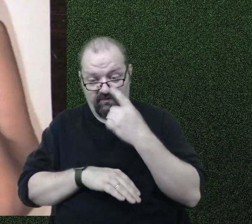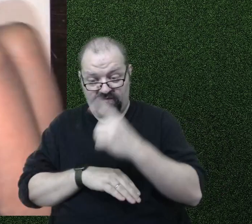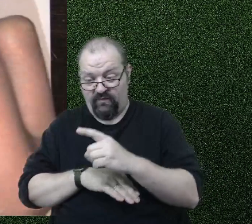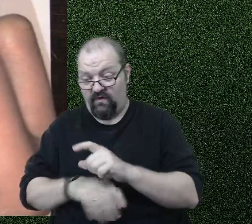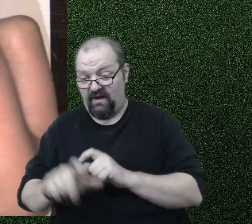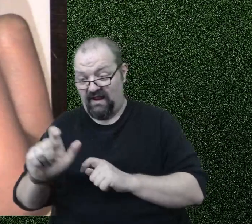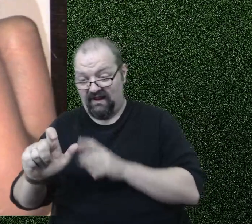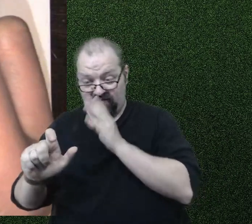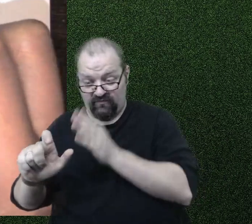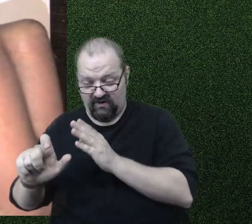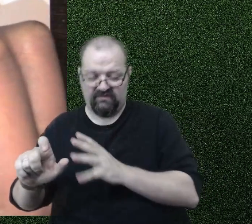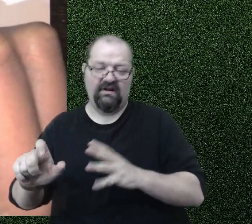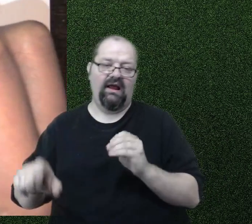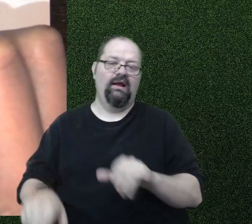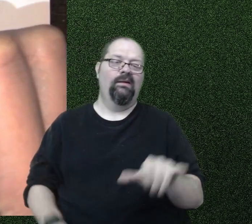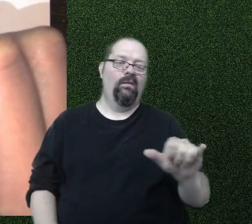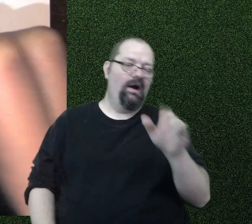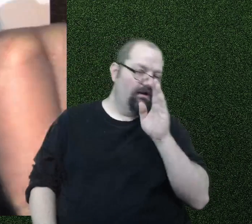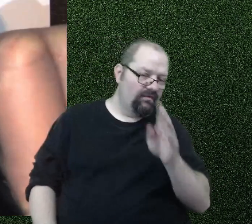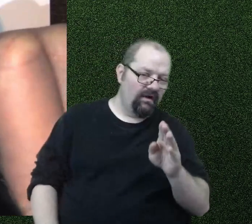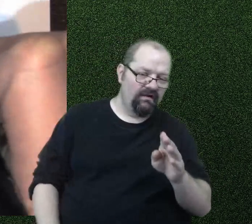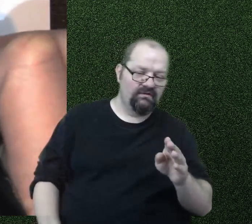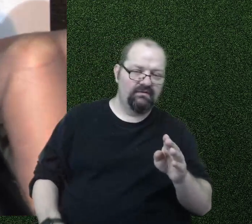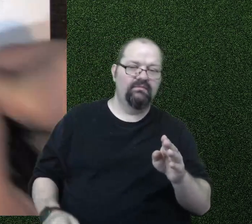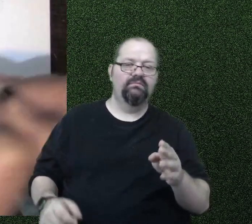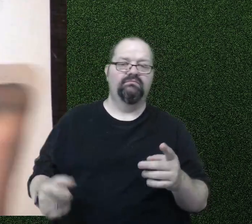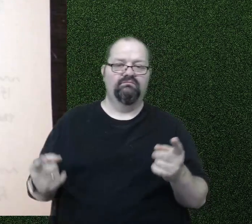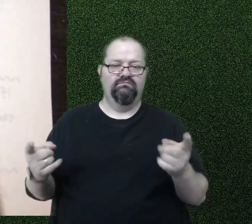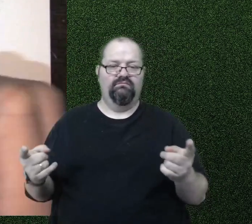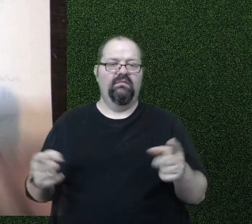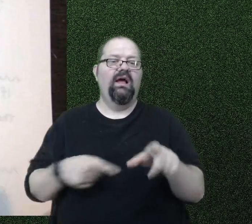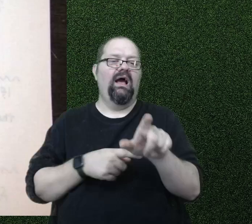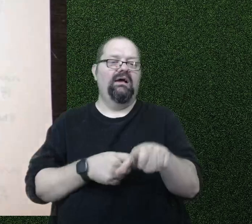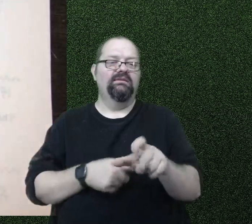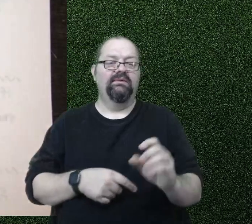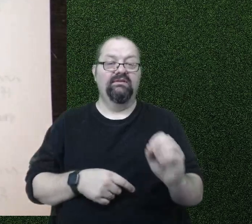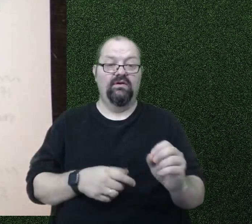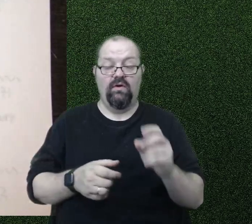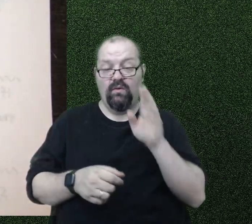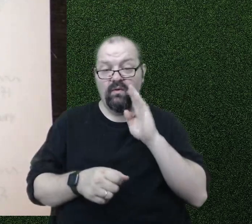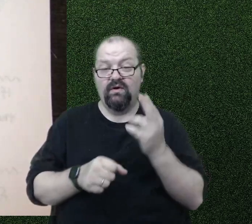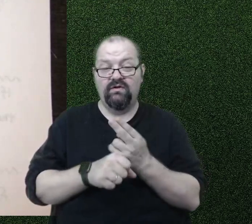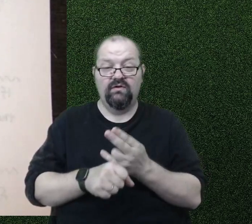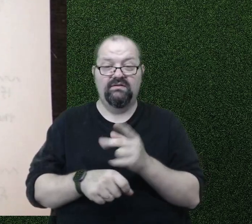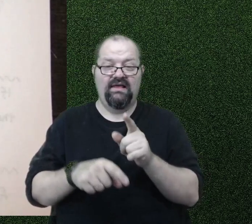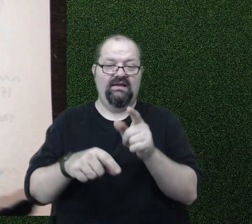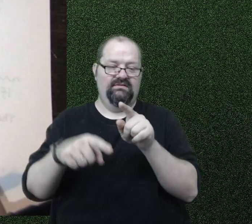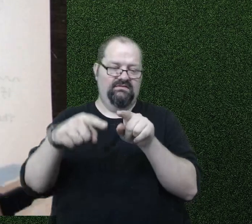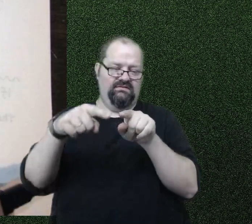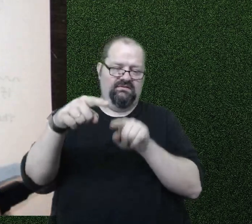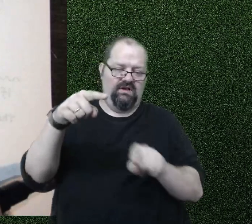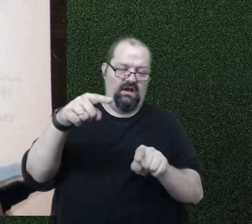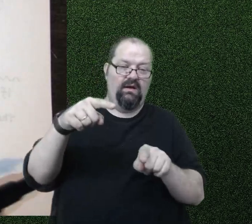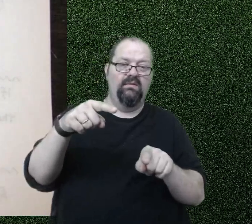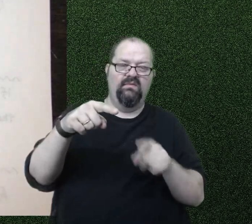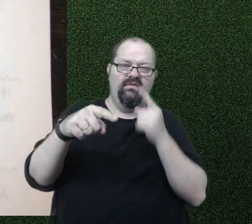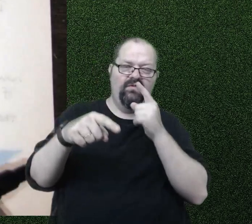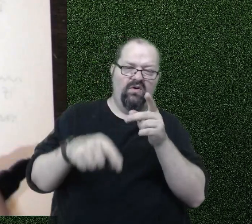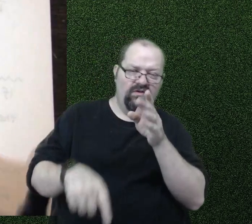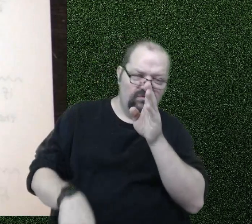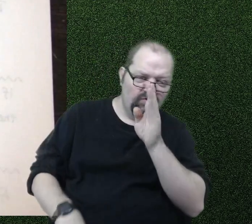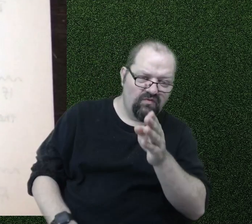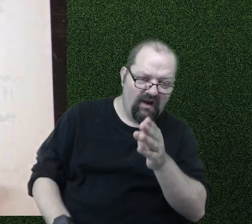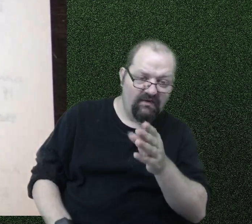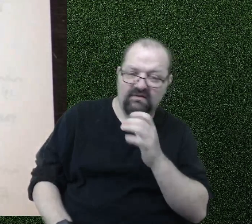0, and the sum of the forces in the y direction has to be 0. Now we're using these subscripts to indicate direction now. We're not using them